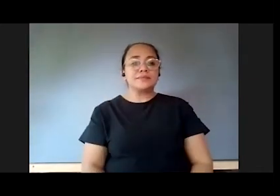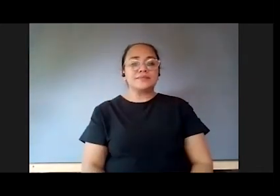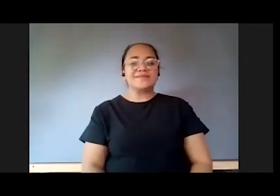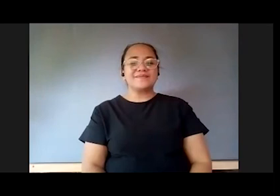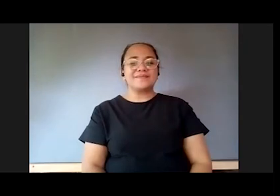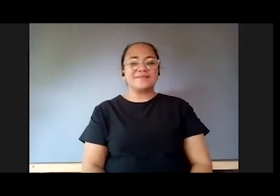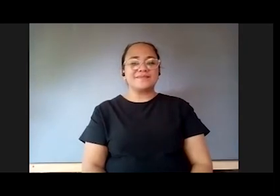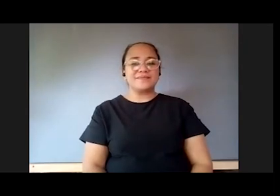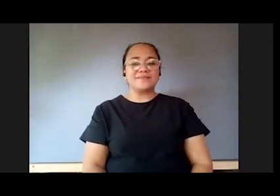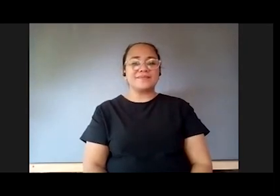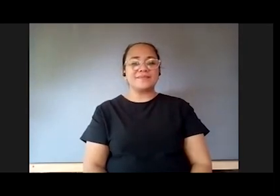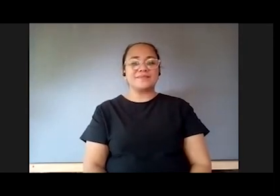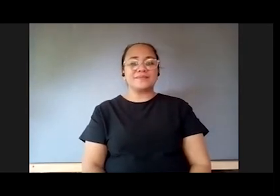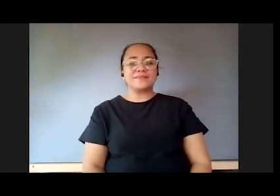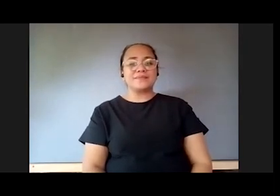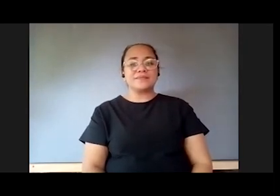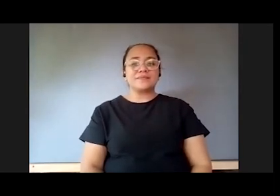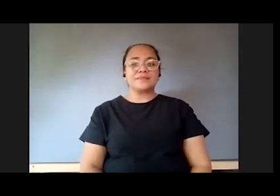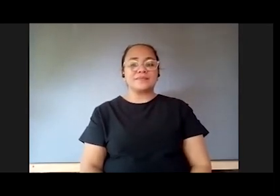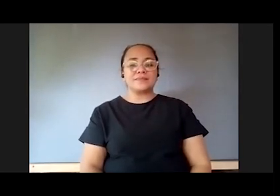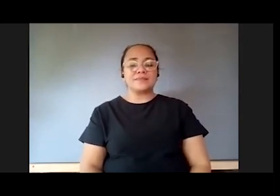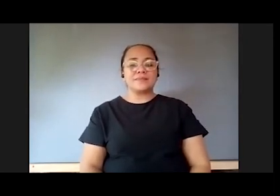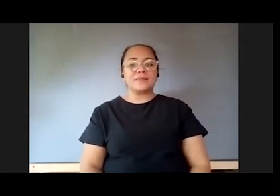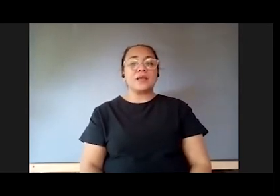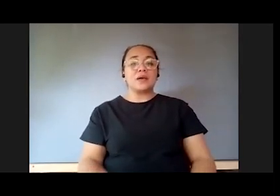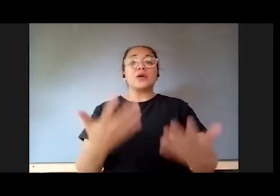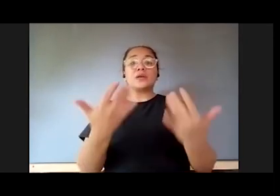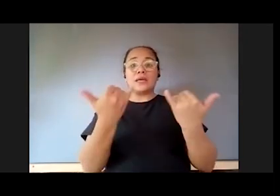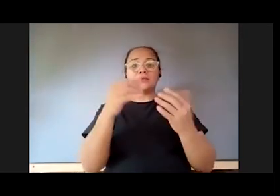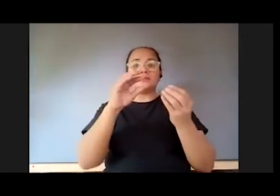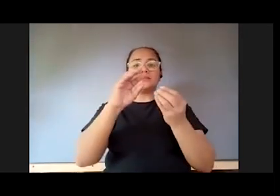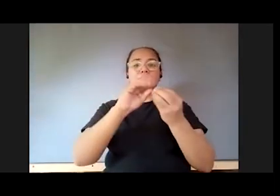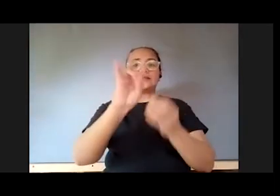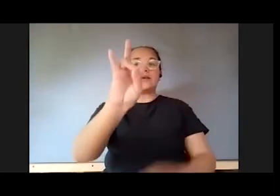Yes, okay. All right, let's go down to number 7.